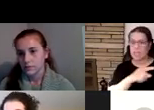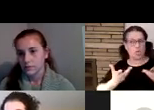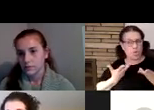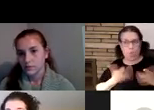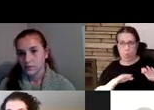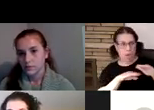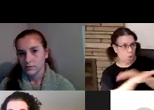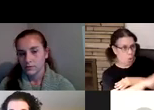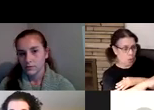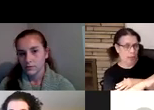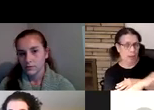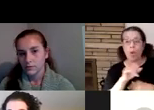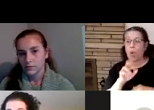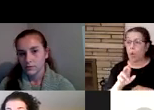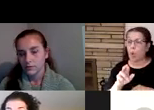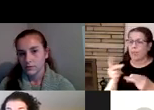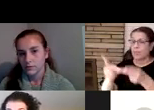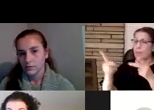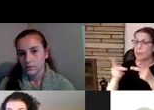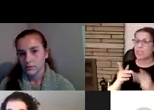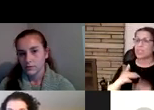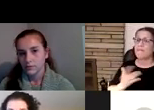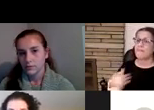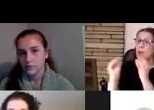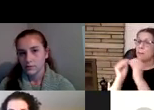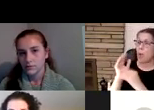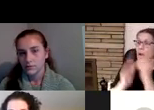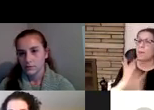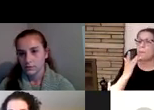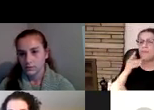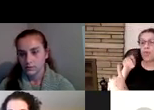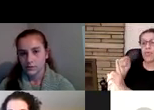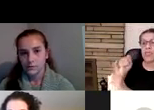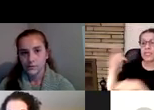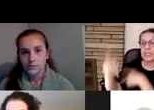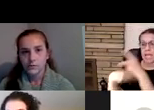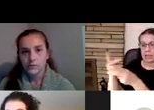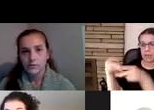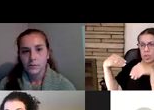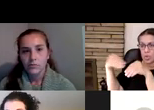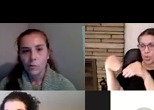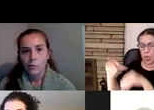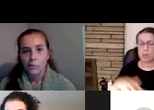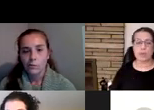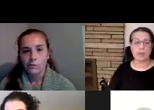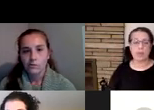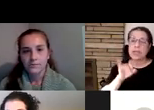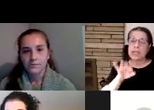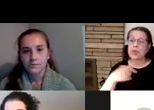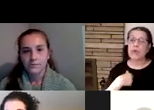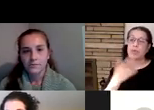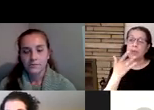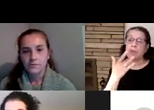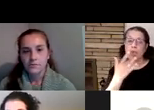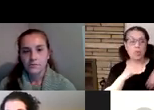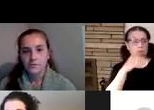the opposite of that? Are there places where you would feel more comfortable purchasing Charlie products? If you have a preference between retailers